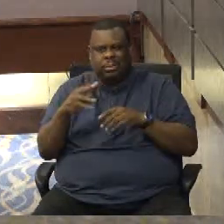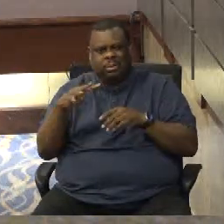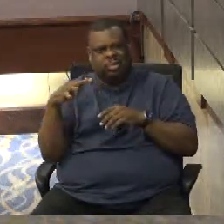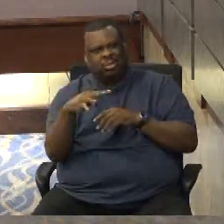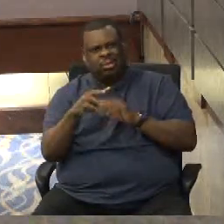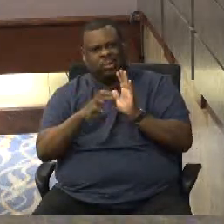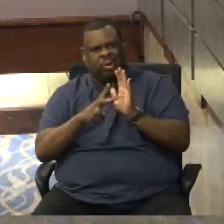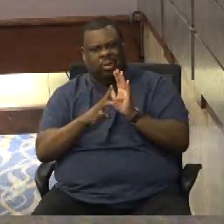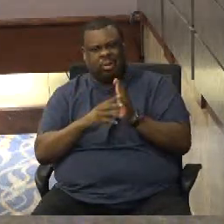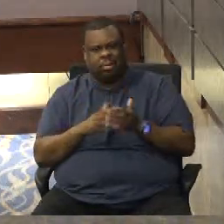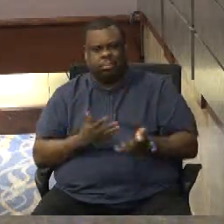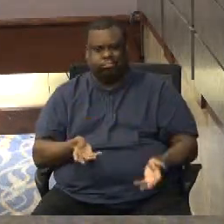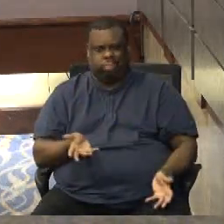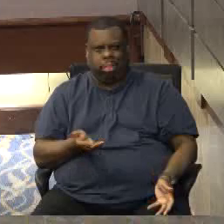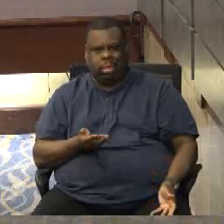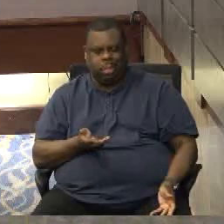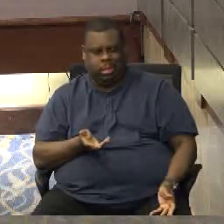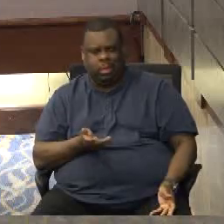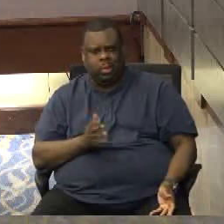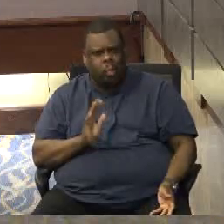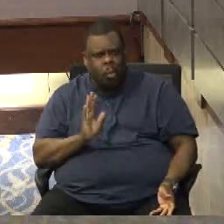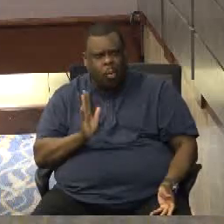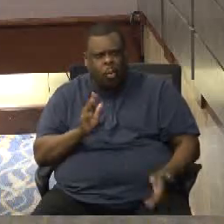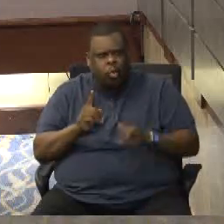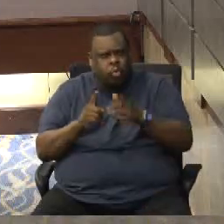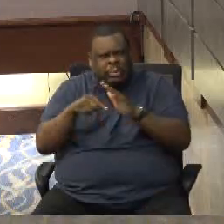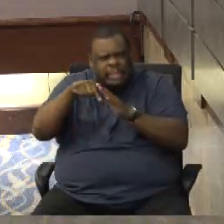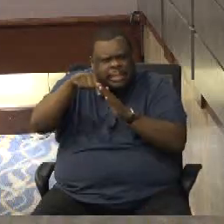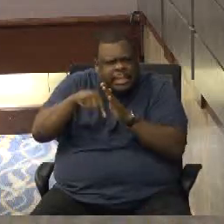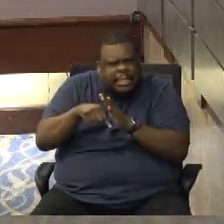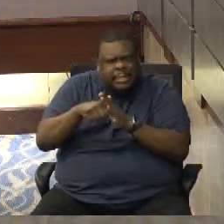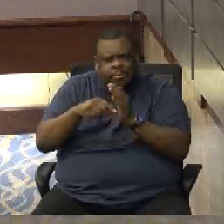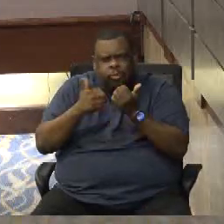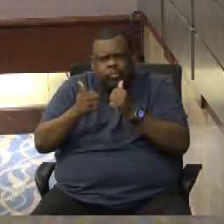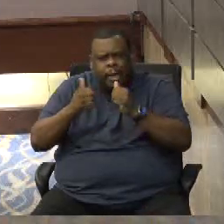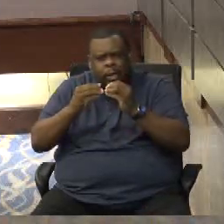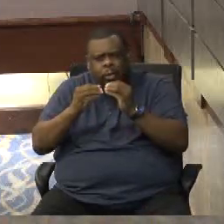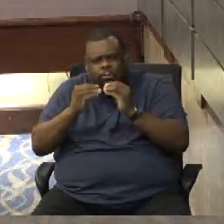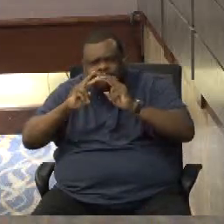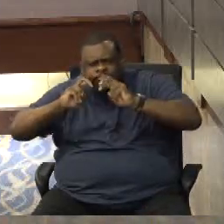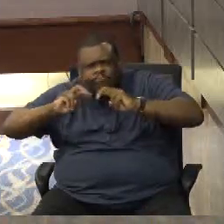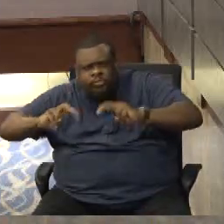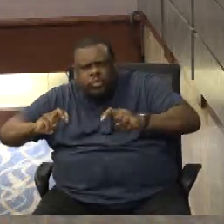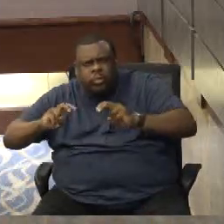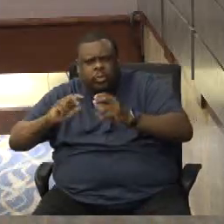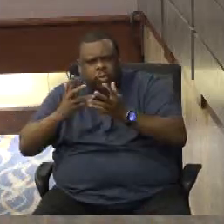that's that you took that you went that deep into it and took that much into account of